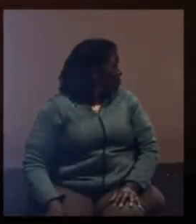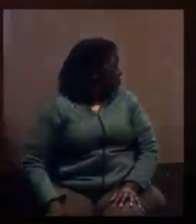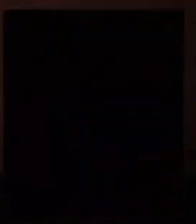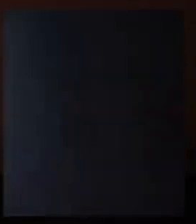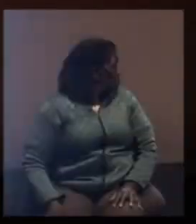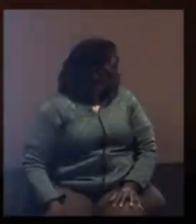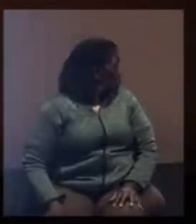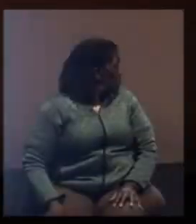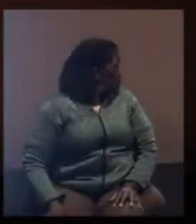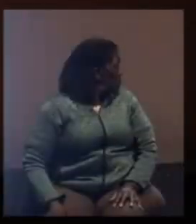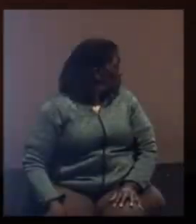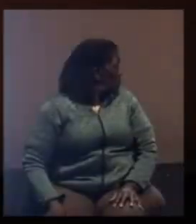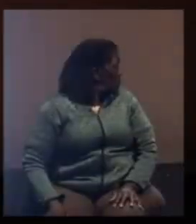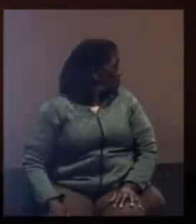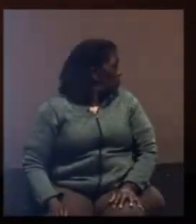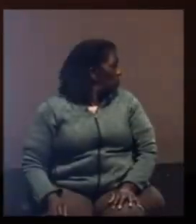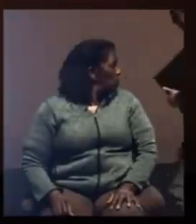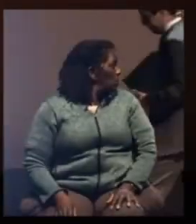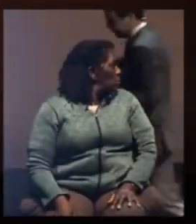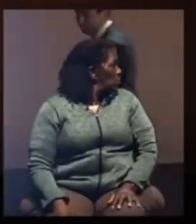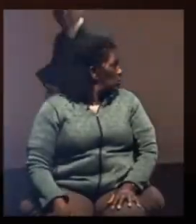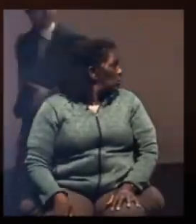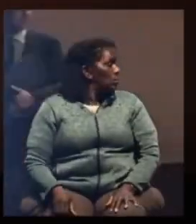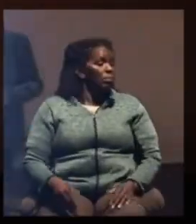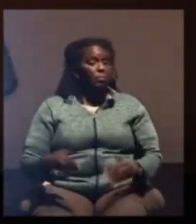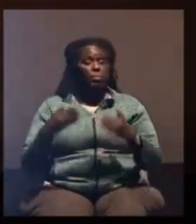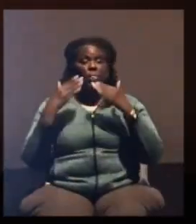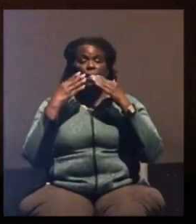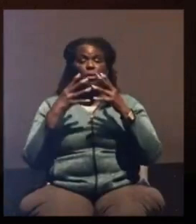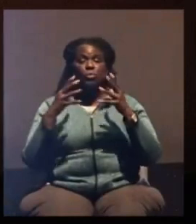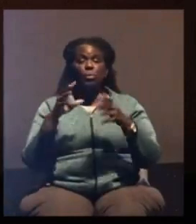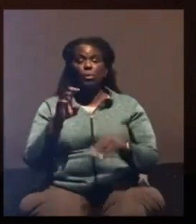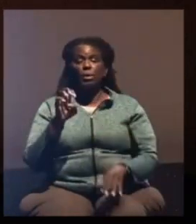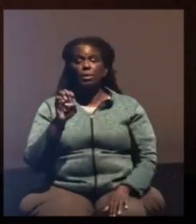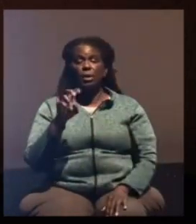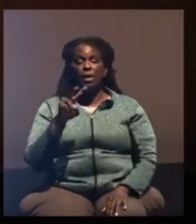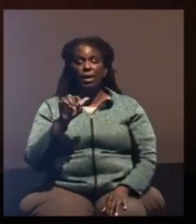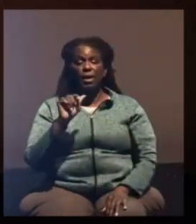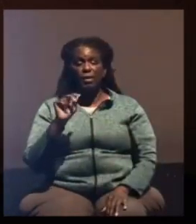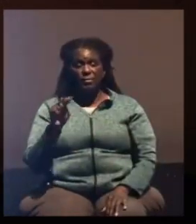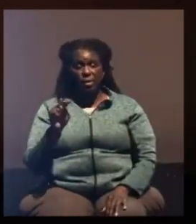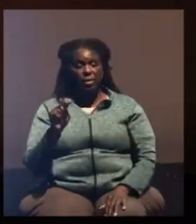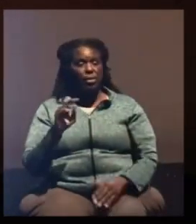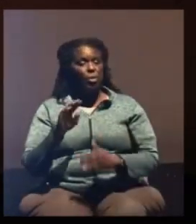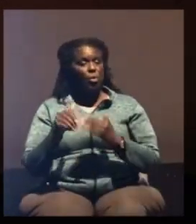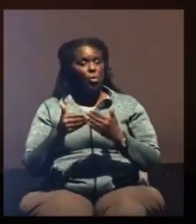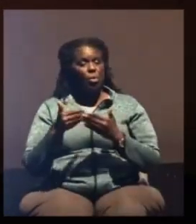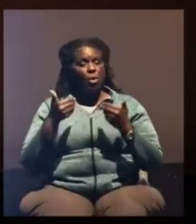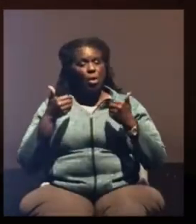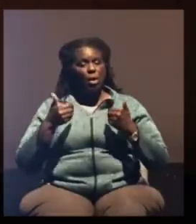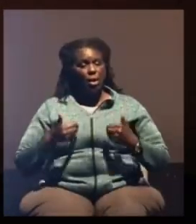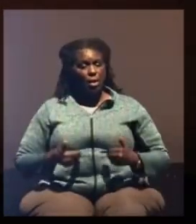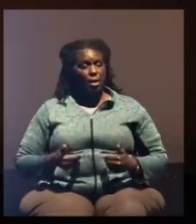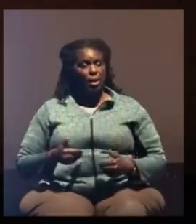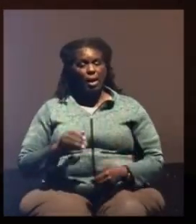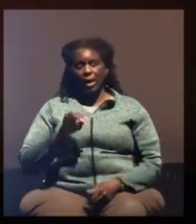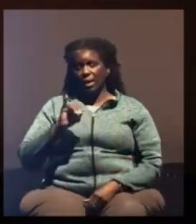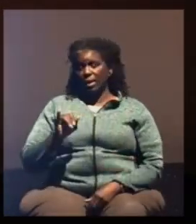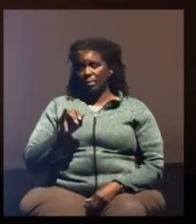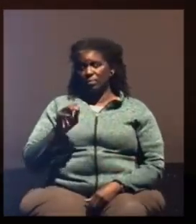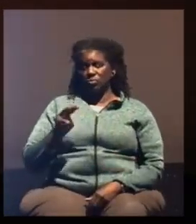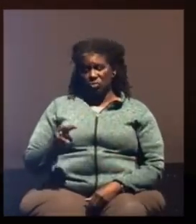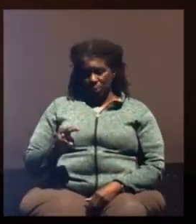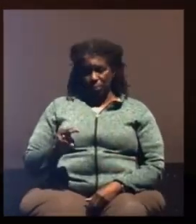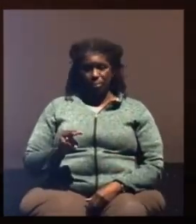Evan. Thank you so much, Evan. Thank you, everyone. As you will have guessed, I am the Jim of the Jim and Deb Fellows